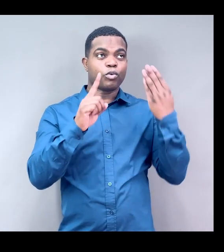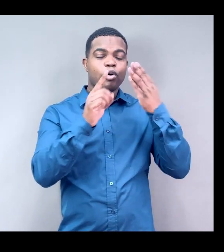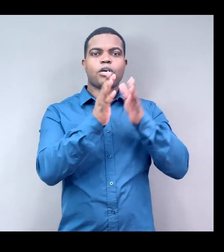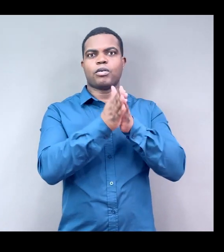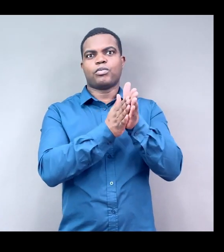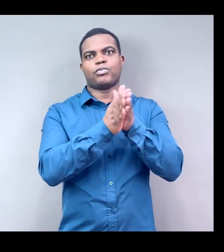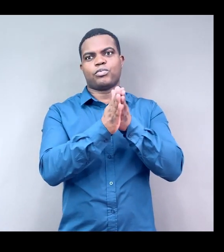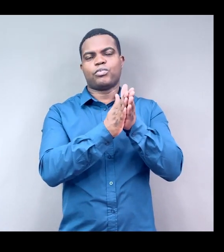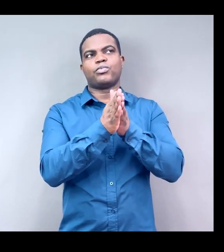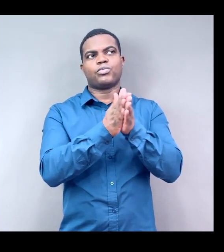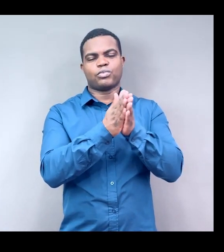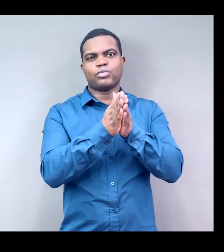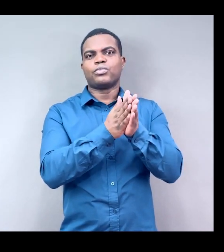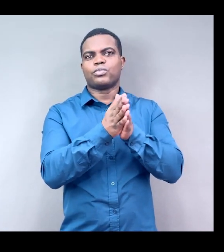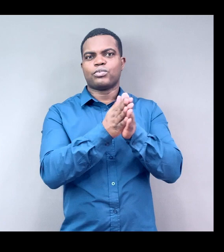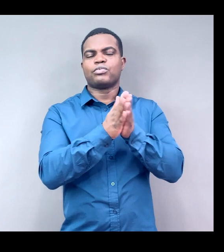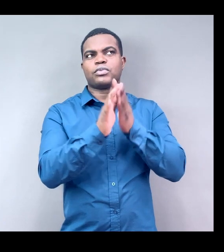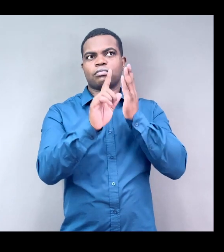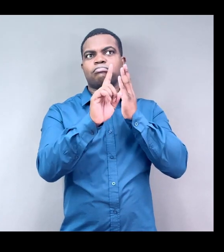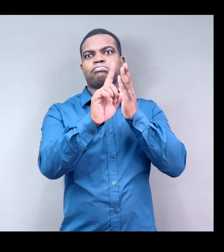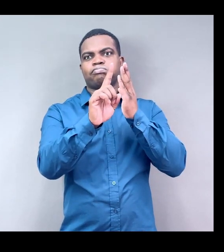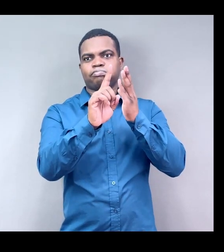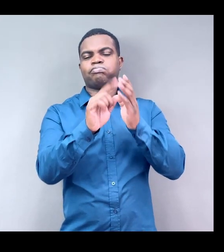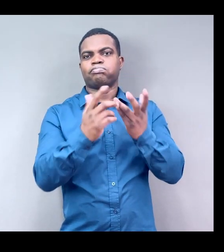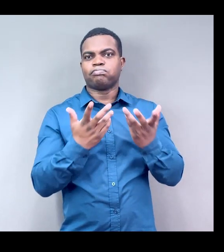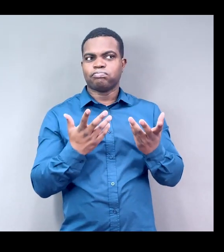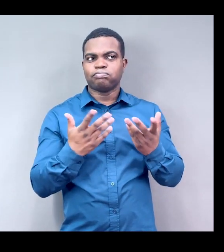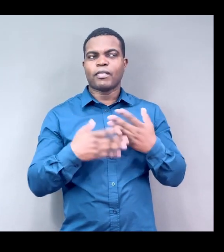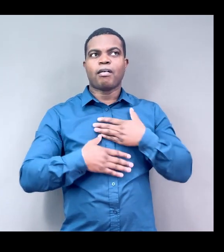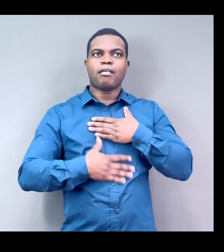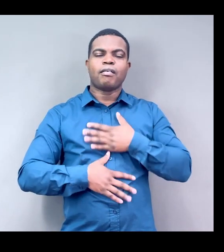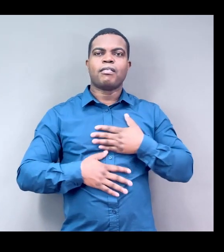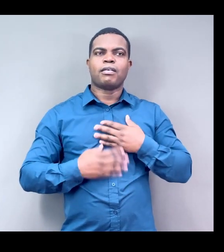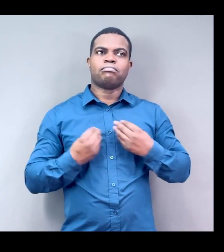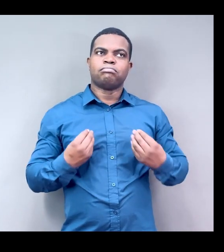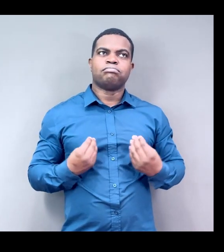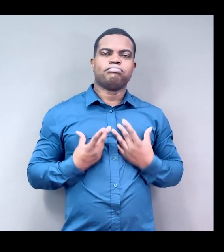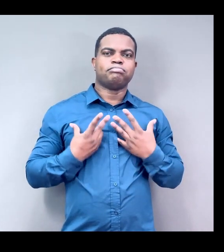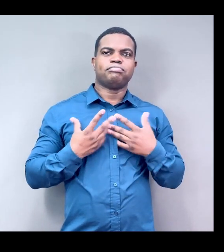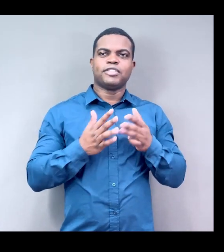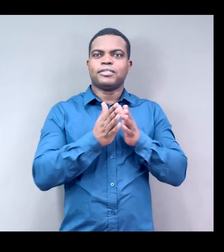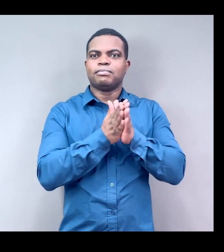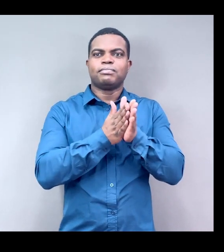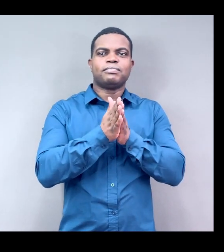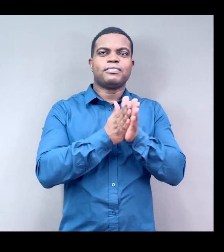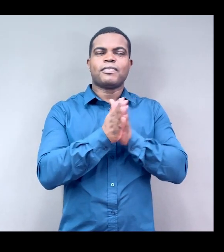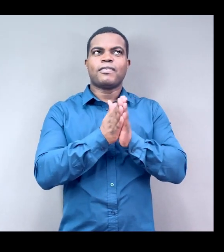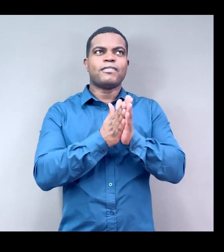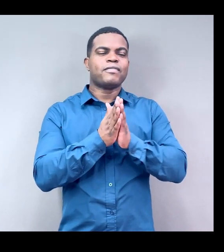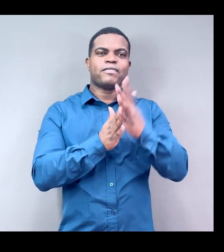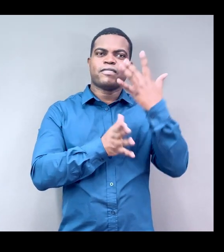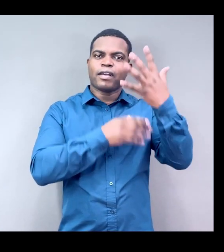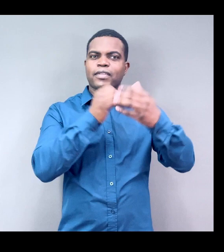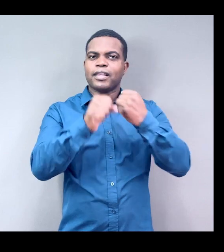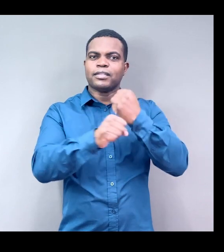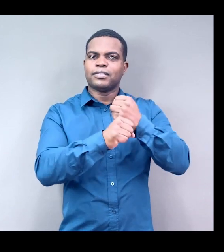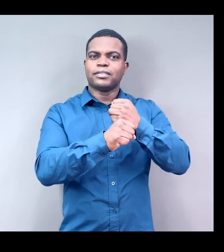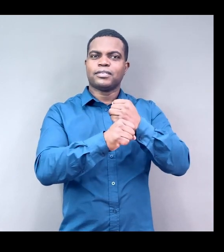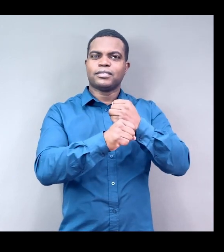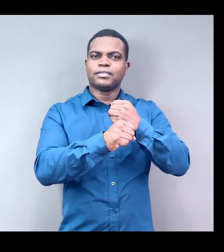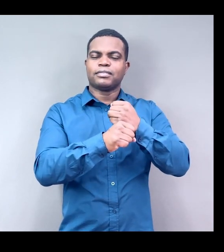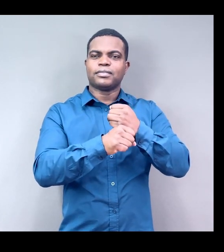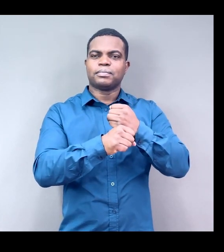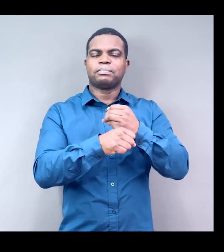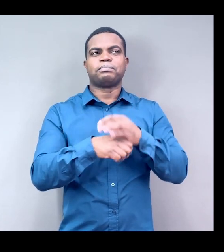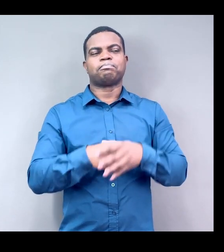that this goal is ambitious, it is emotional and inspiring, and